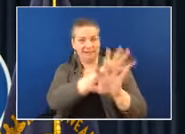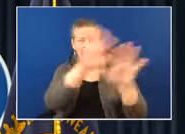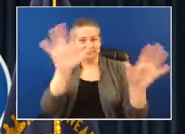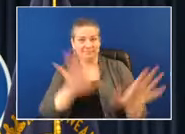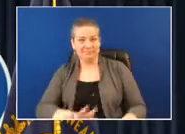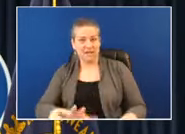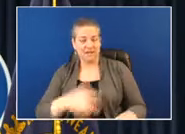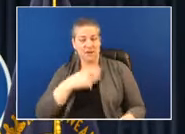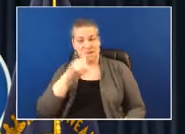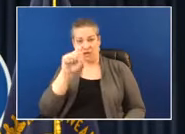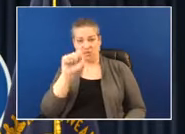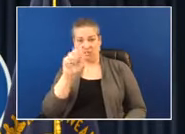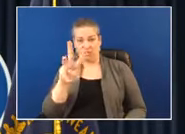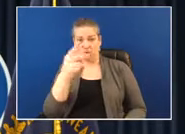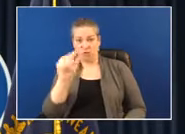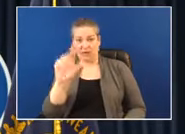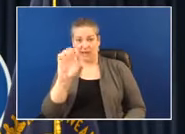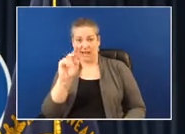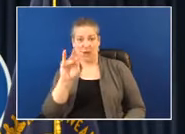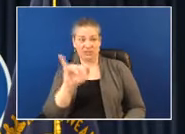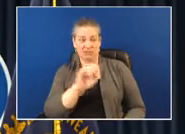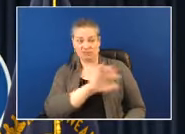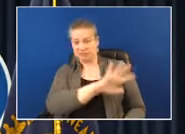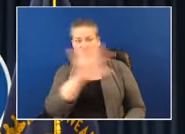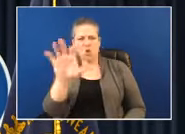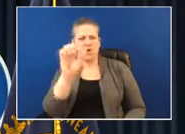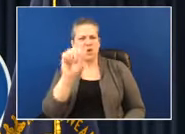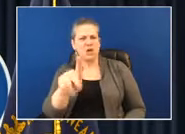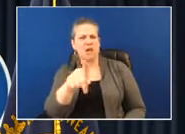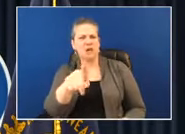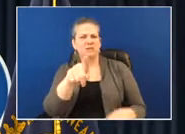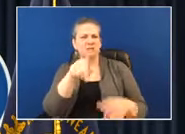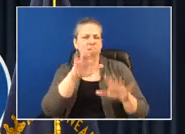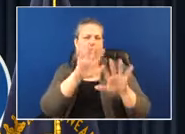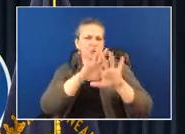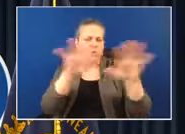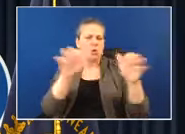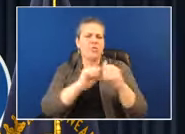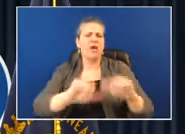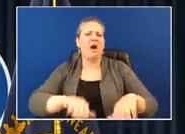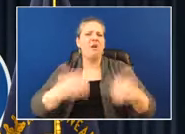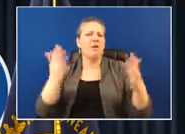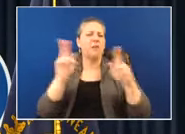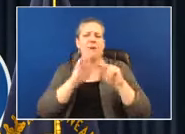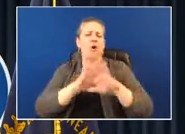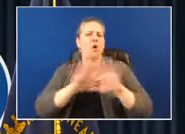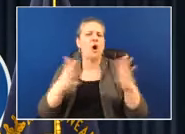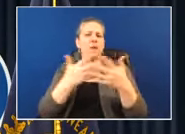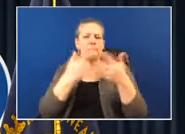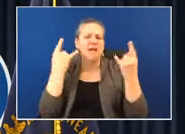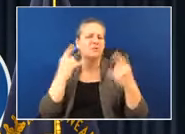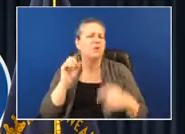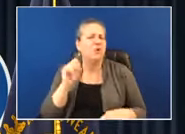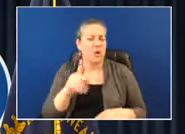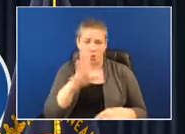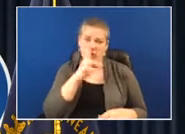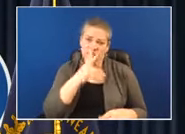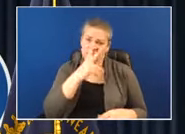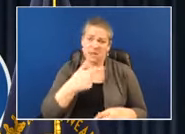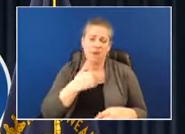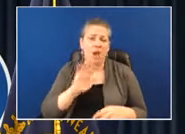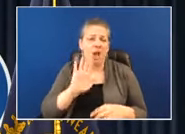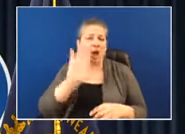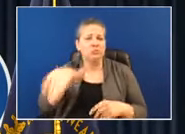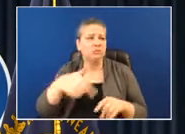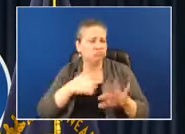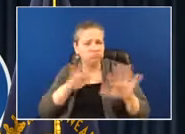on that screen a minute ago. It is okay to be in places with other people without masks, and you'll see me out, in fact. And so